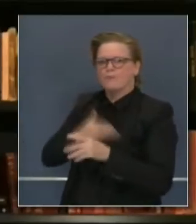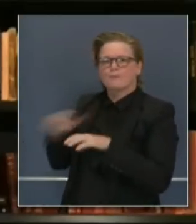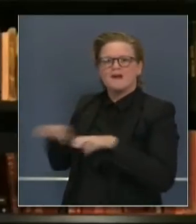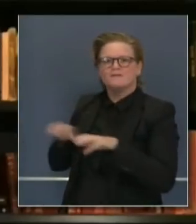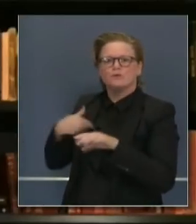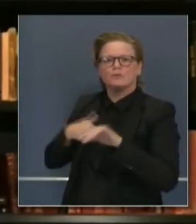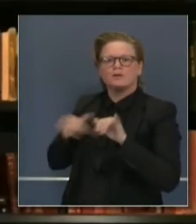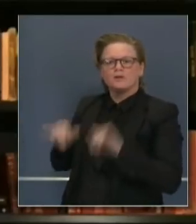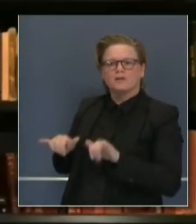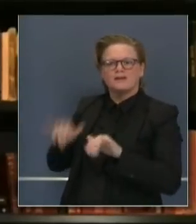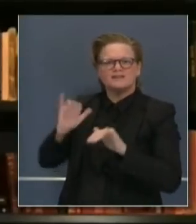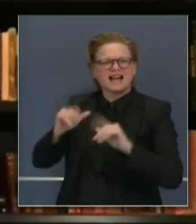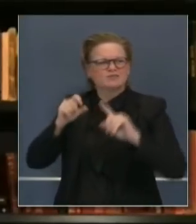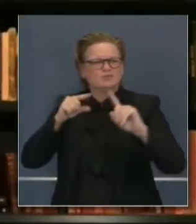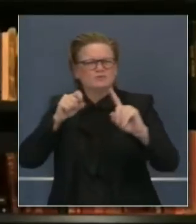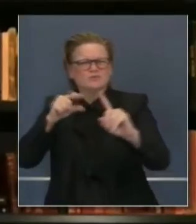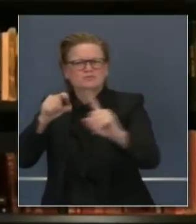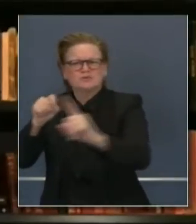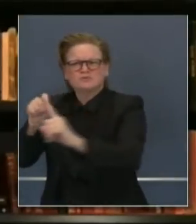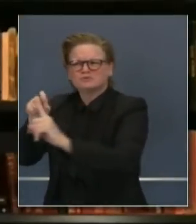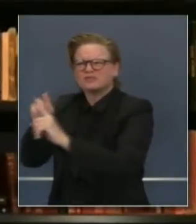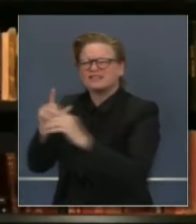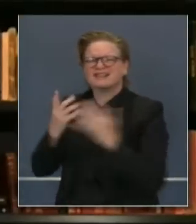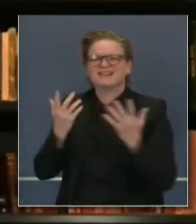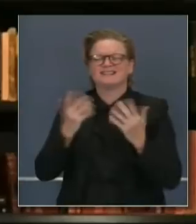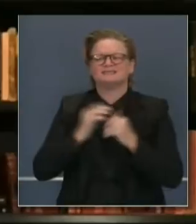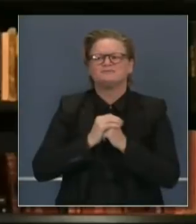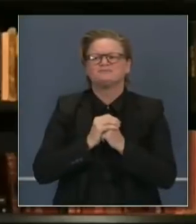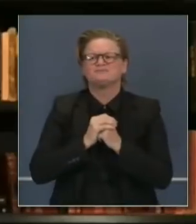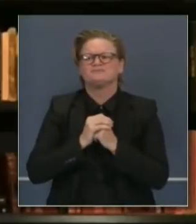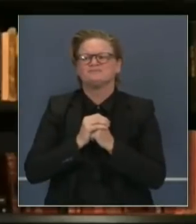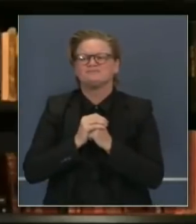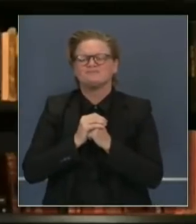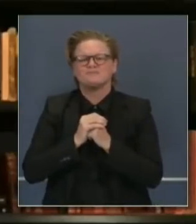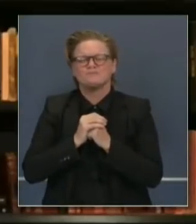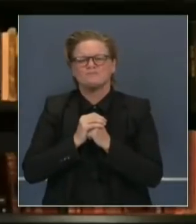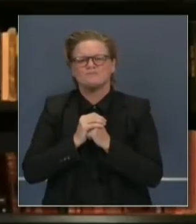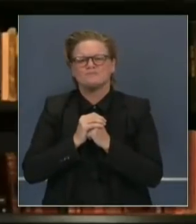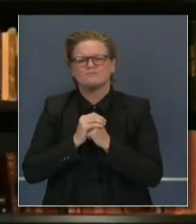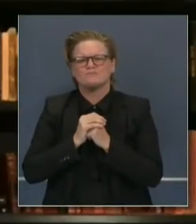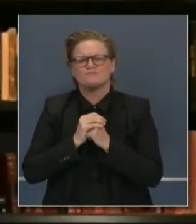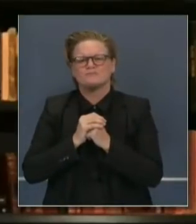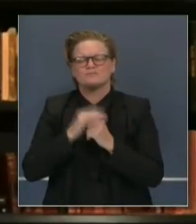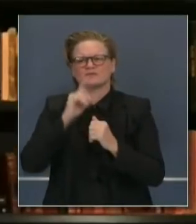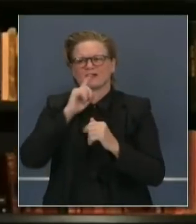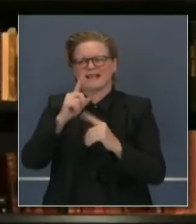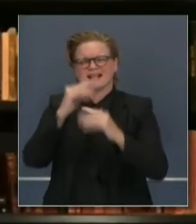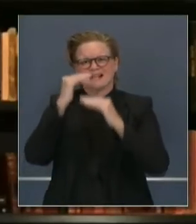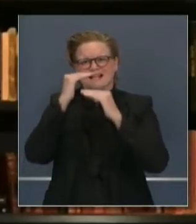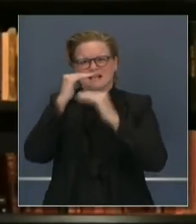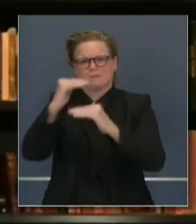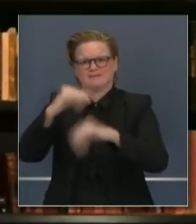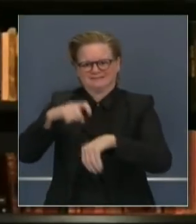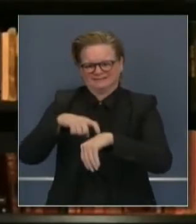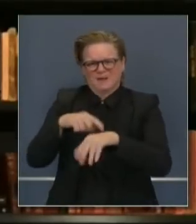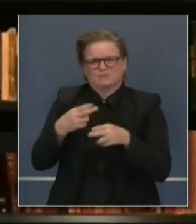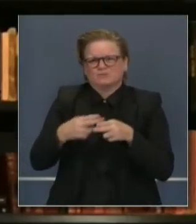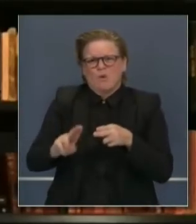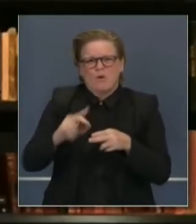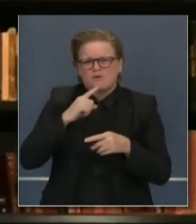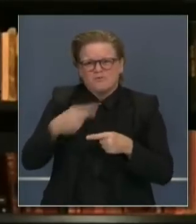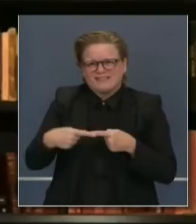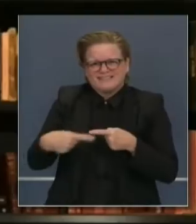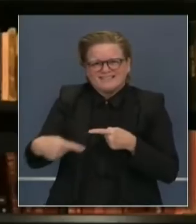all of us across this state, but they are limited in scope and time. We will get through this. This